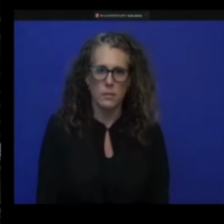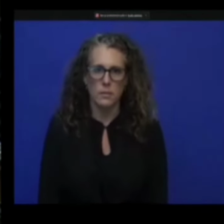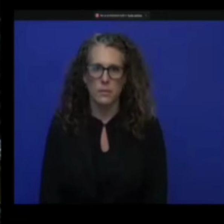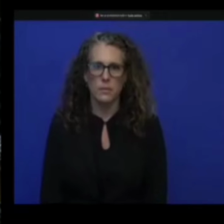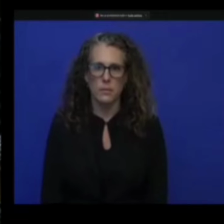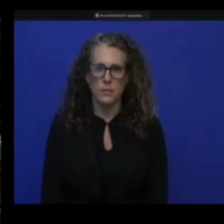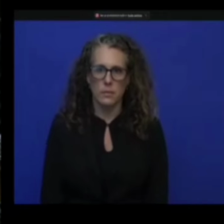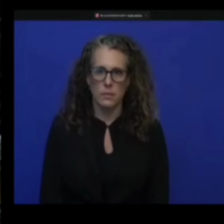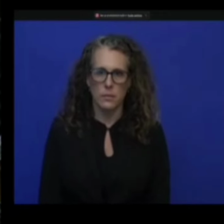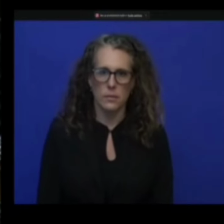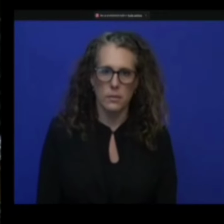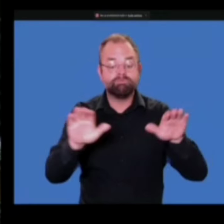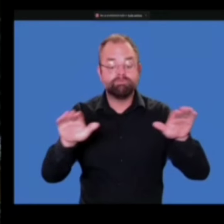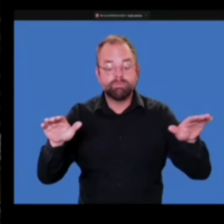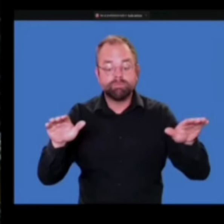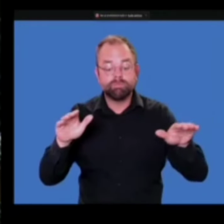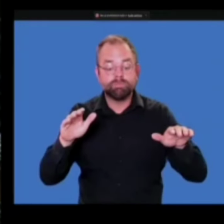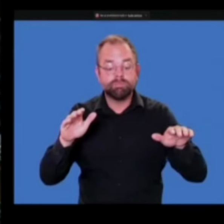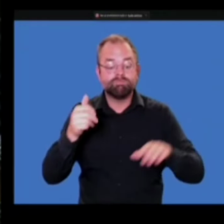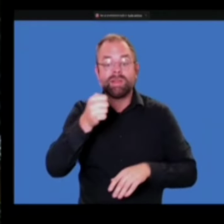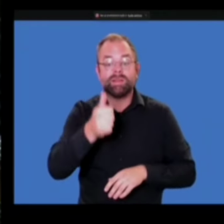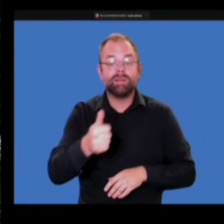distinguished participants,